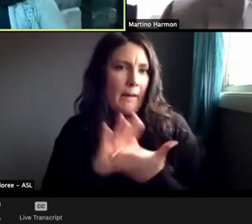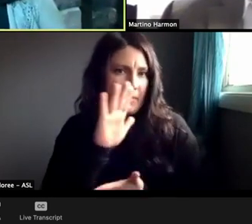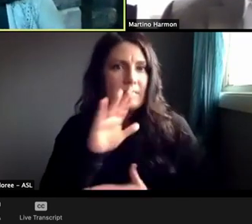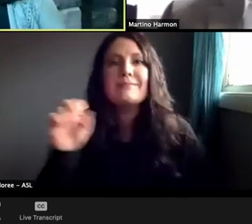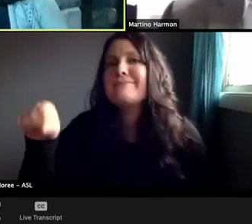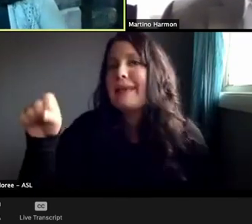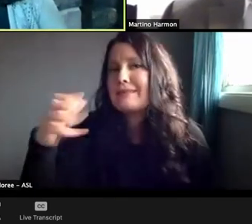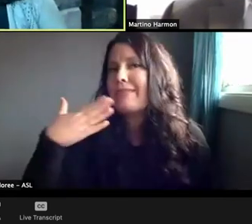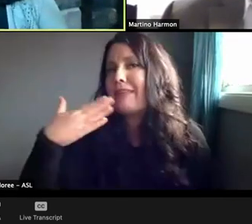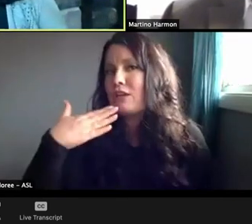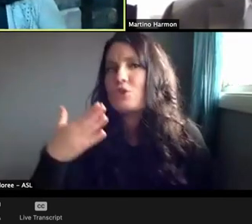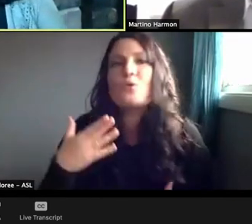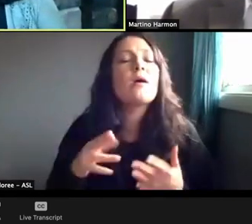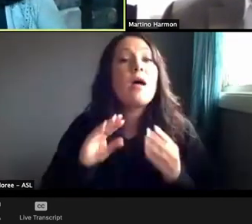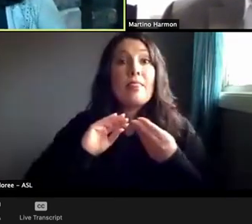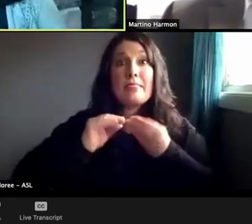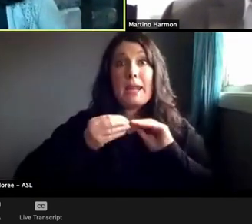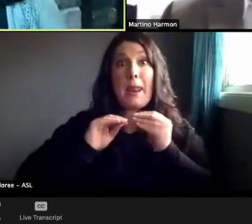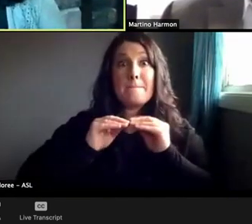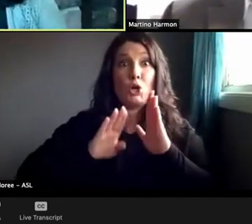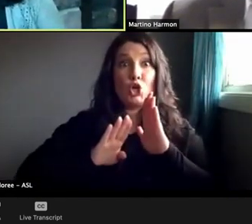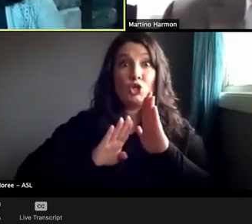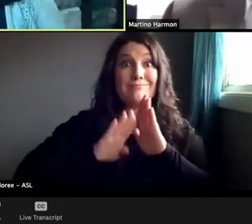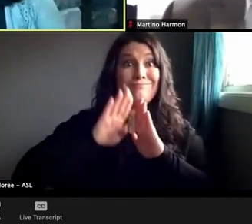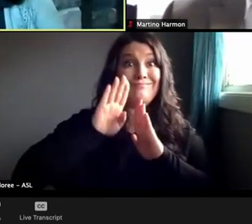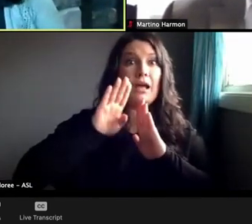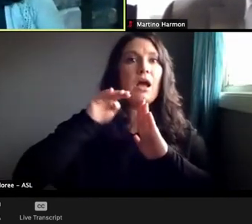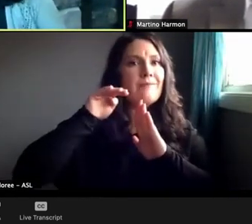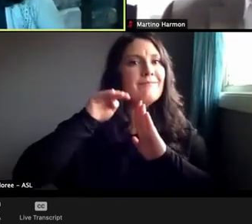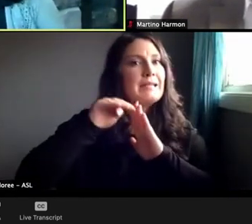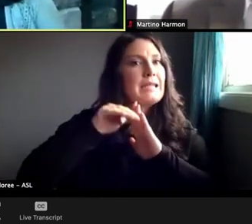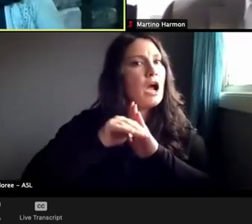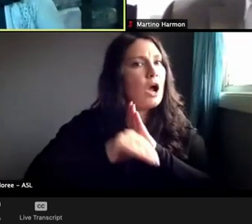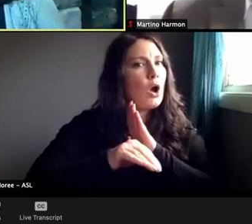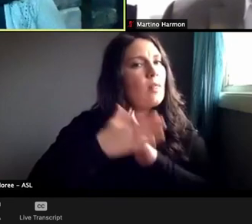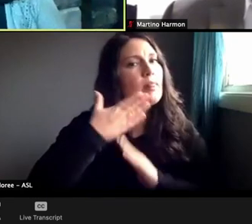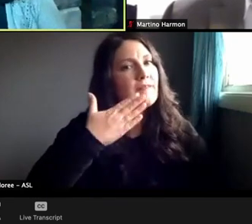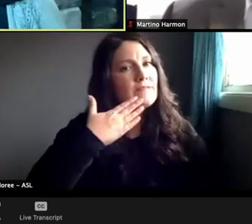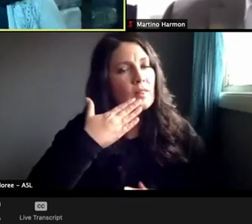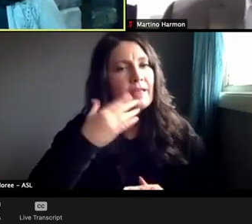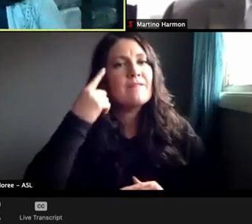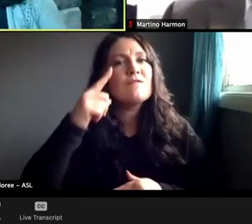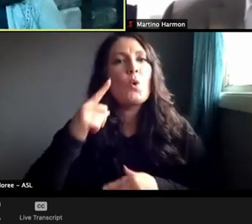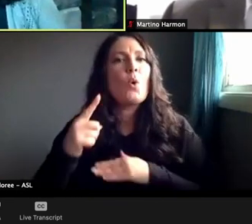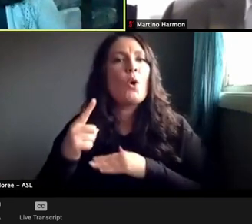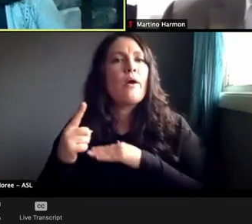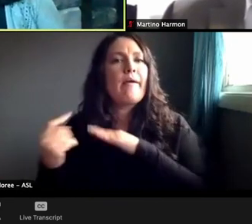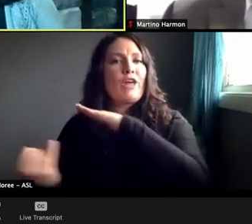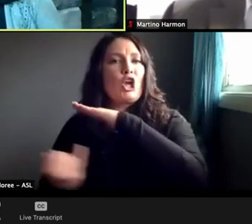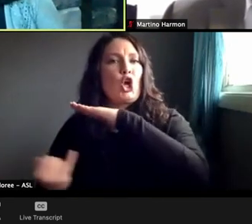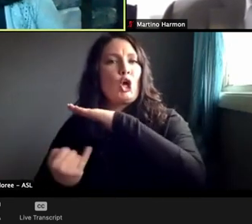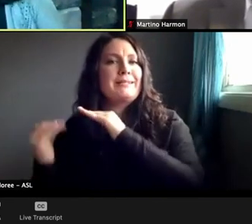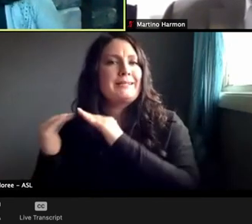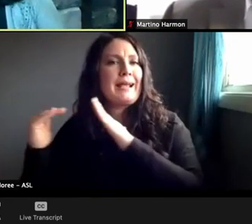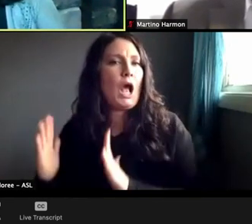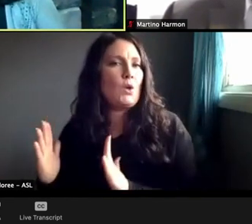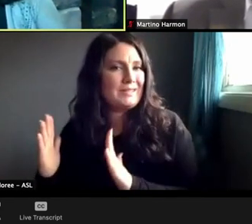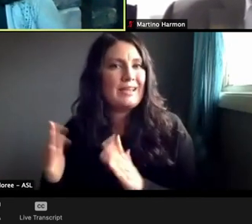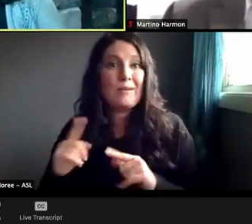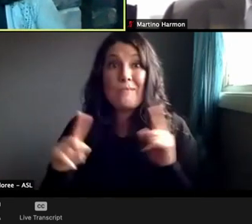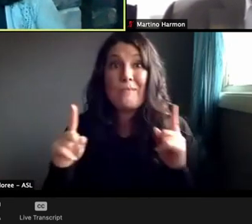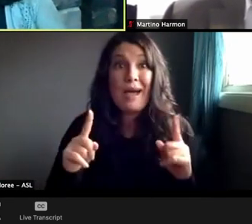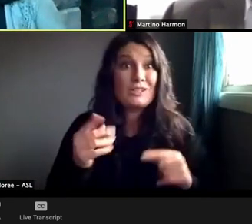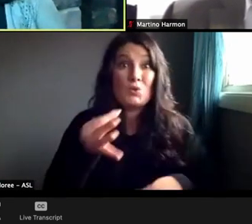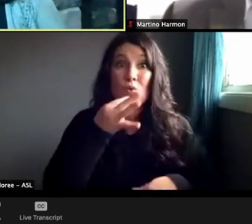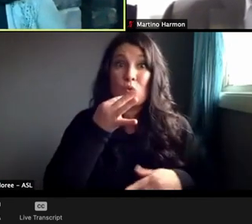have come down in quarantine isolation housing, but there's no plan to scale that back or that taking a break from the holidays. The students who are there will be